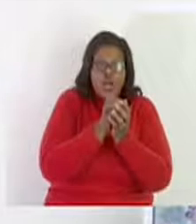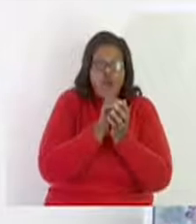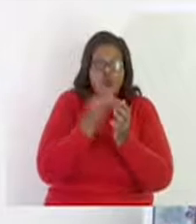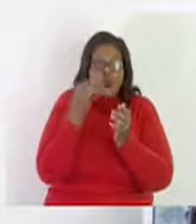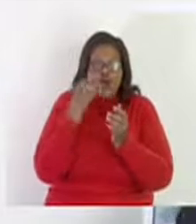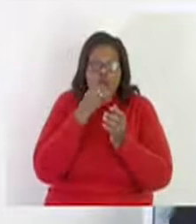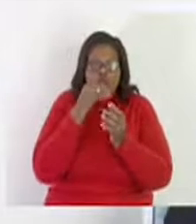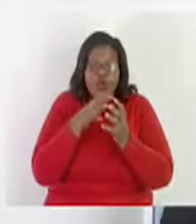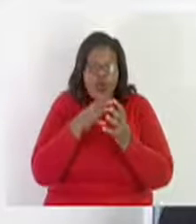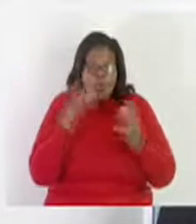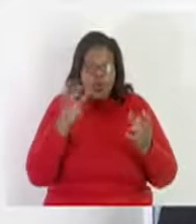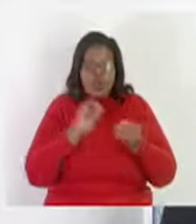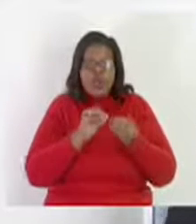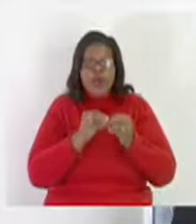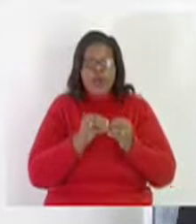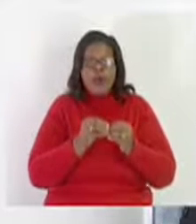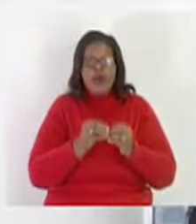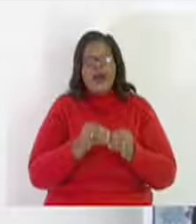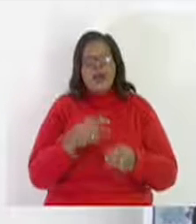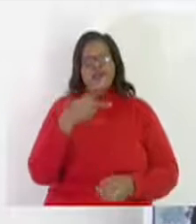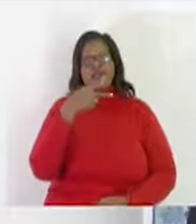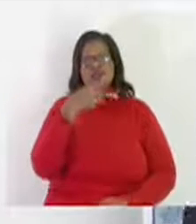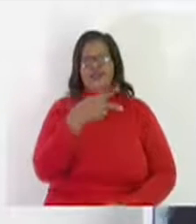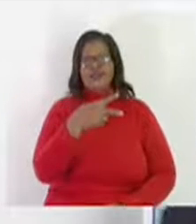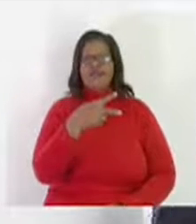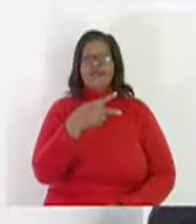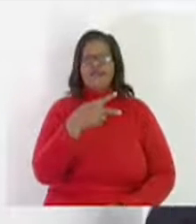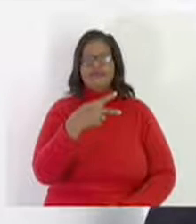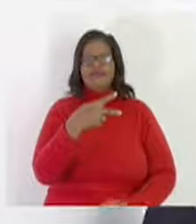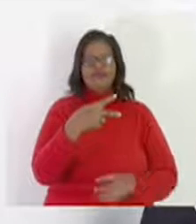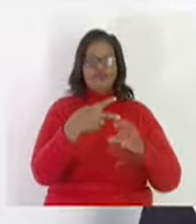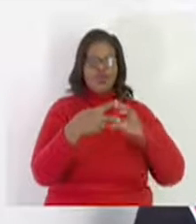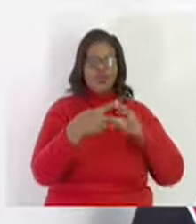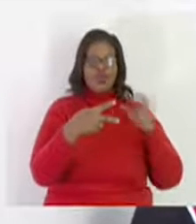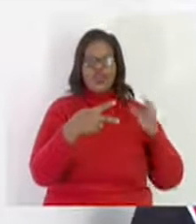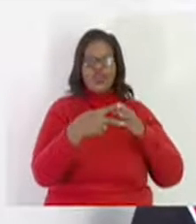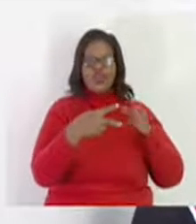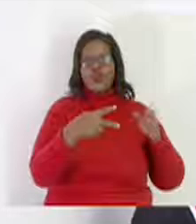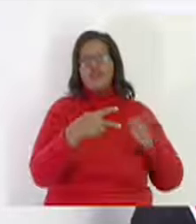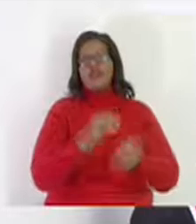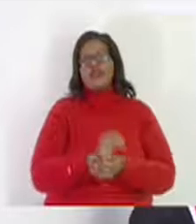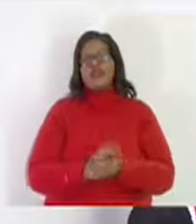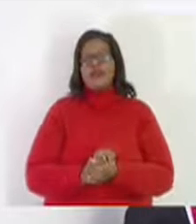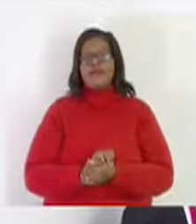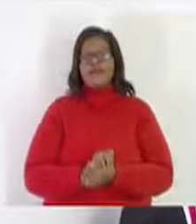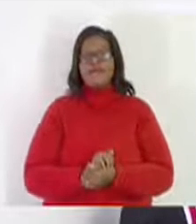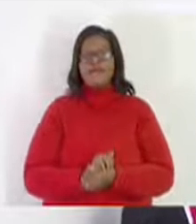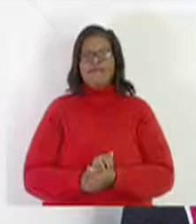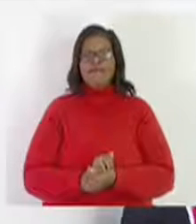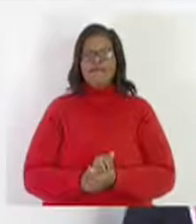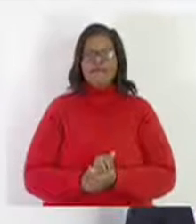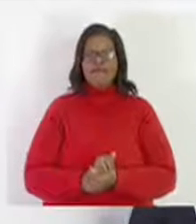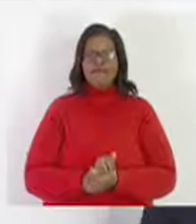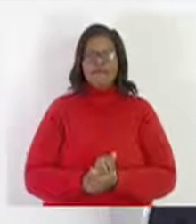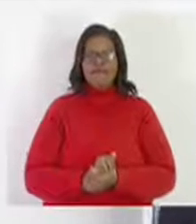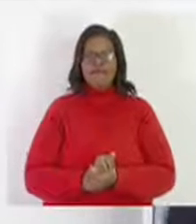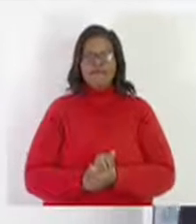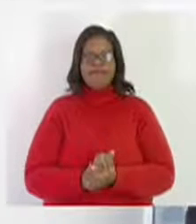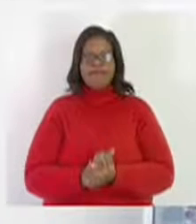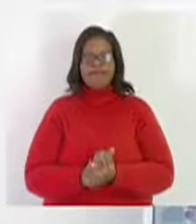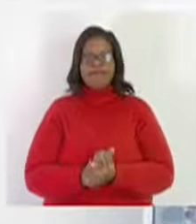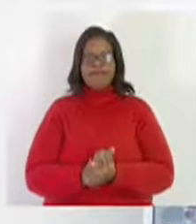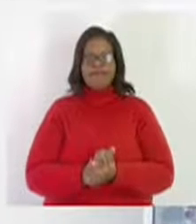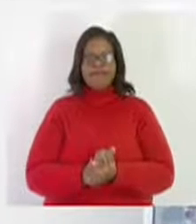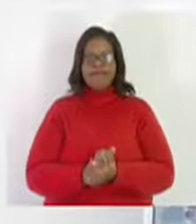big. So that is to do with comparing numbers. Now we need to move